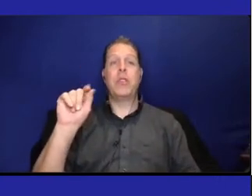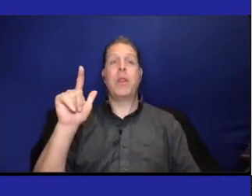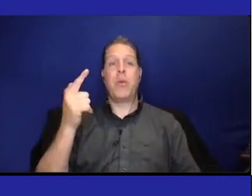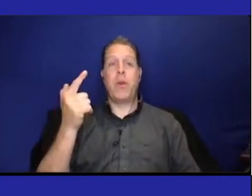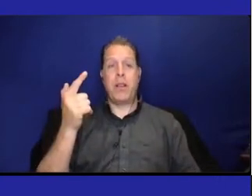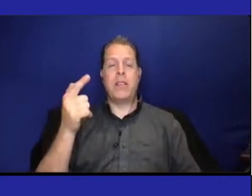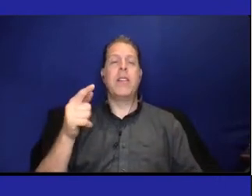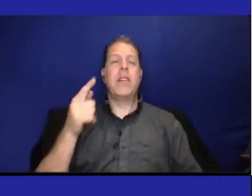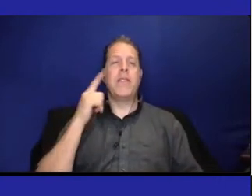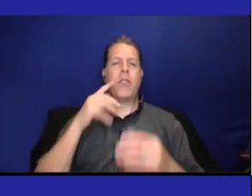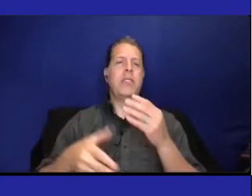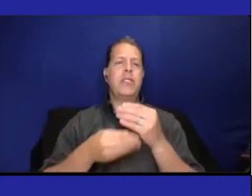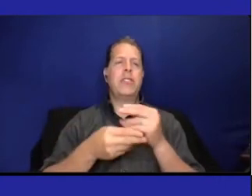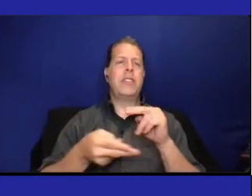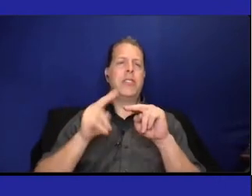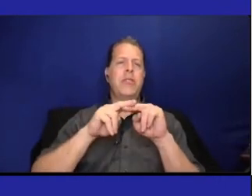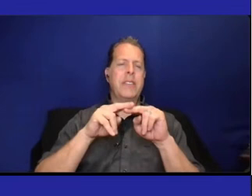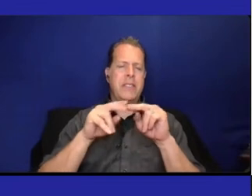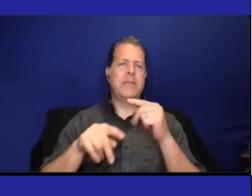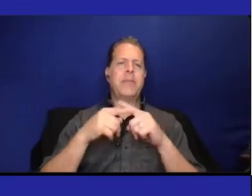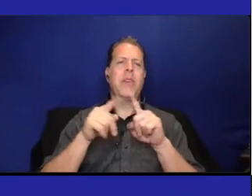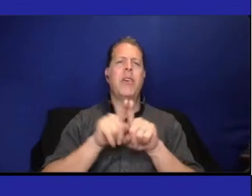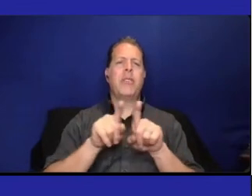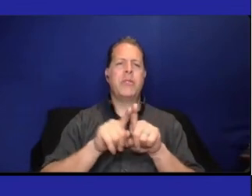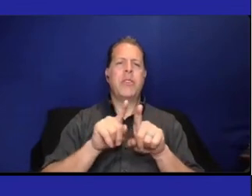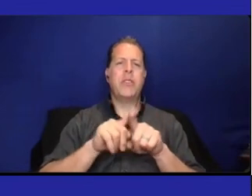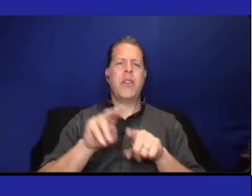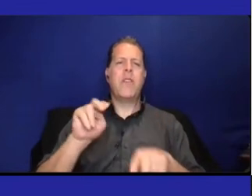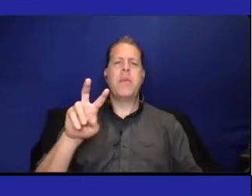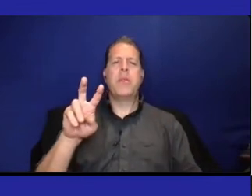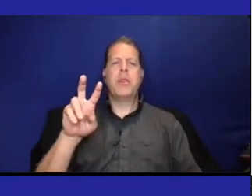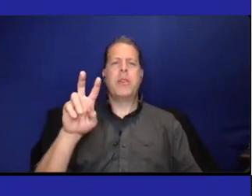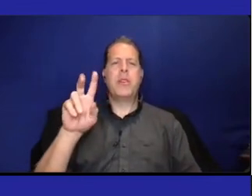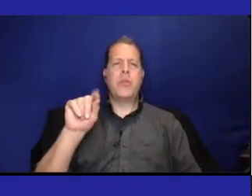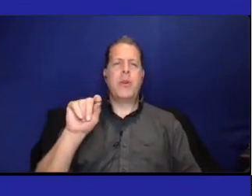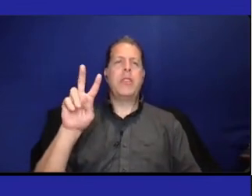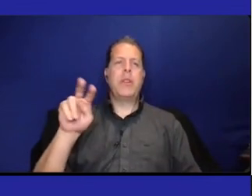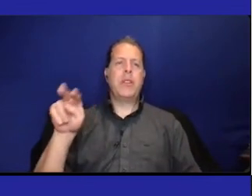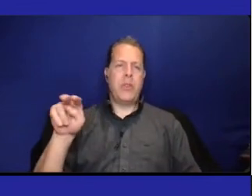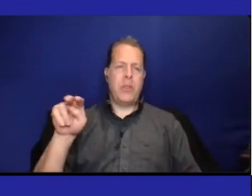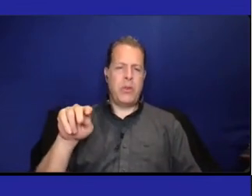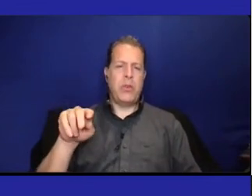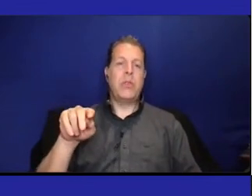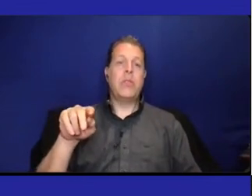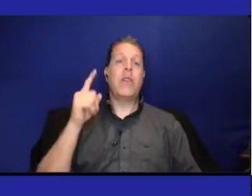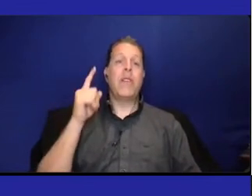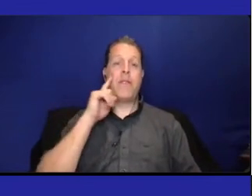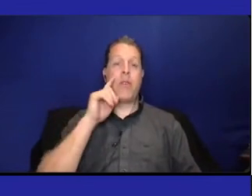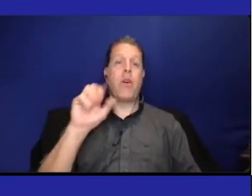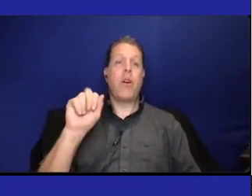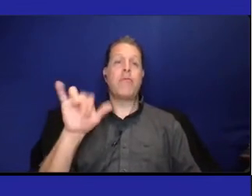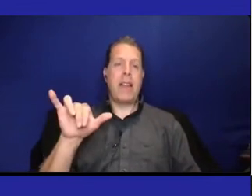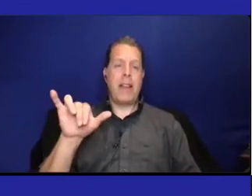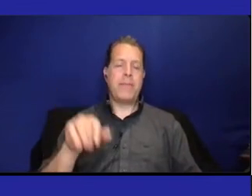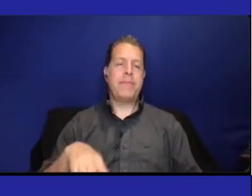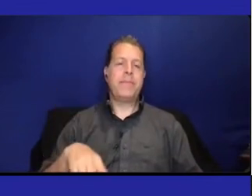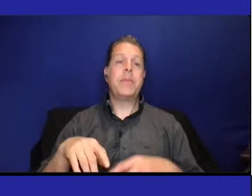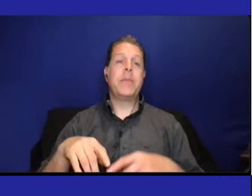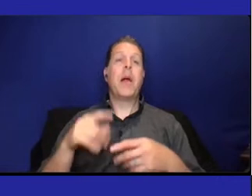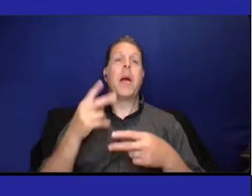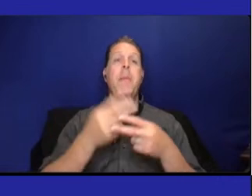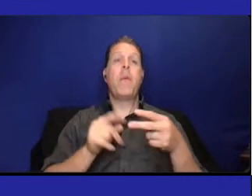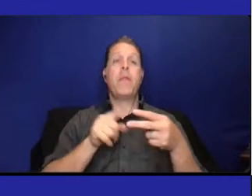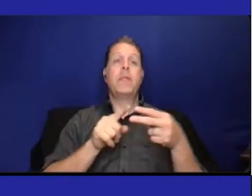additional increases, and November 22 specifically for Array. Both of those contracts